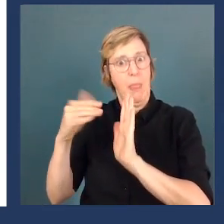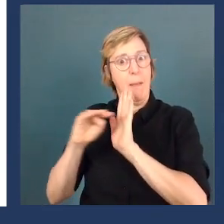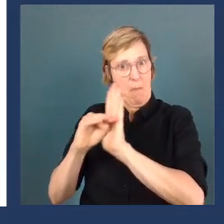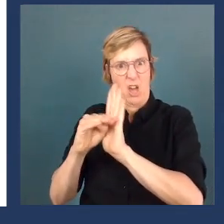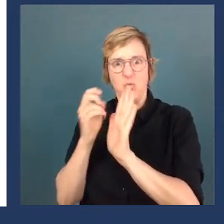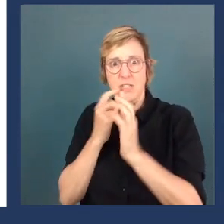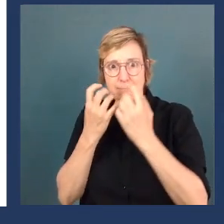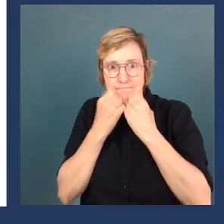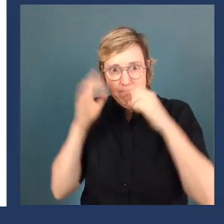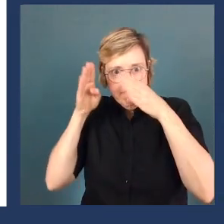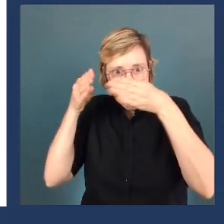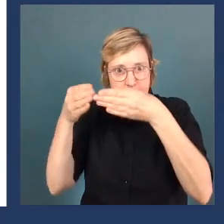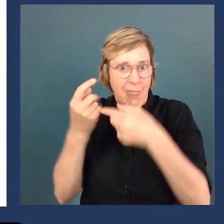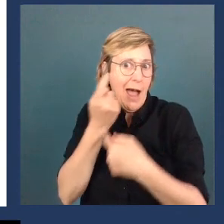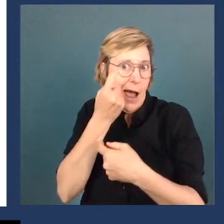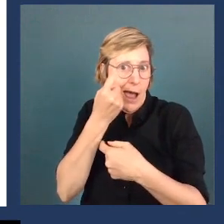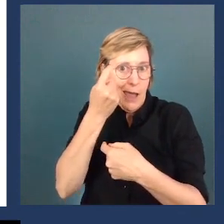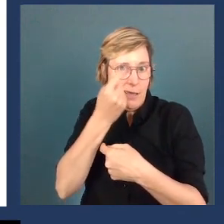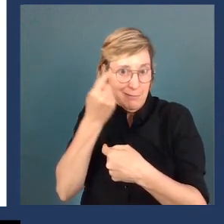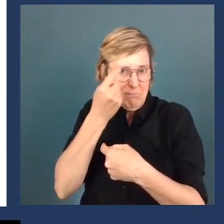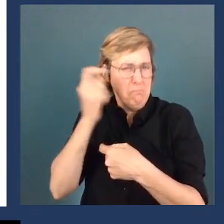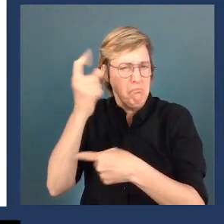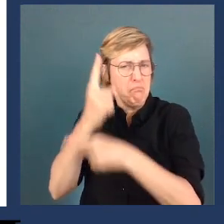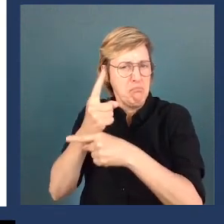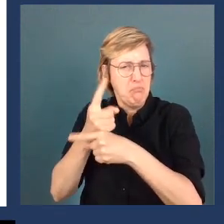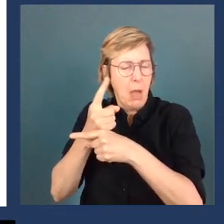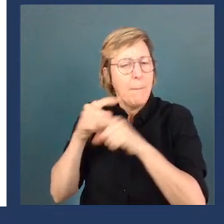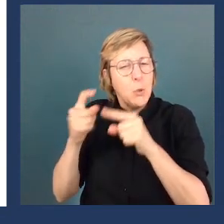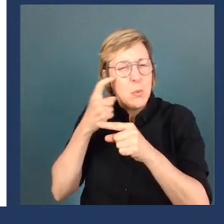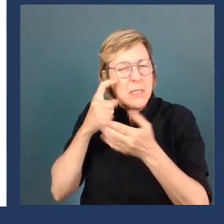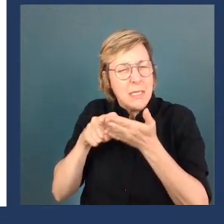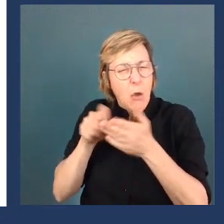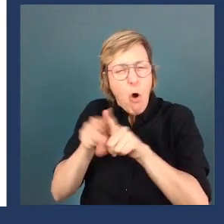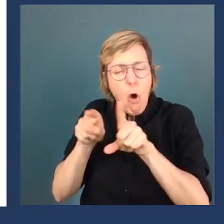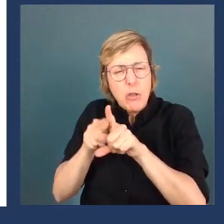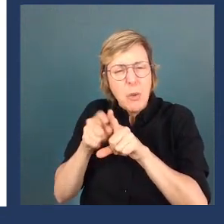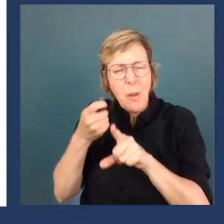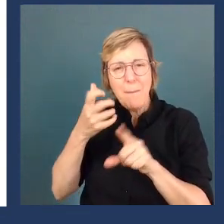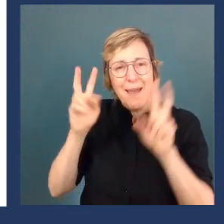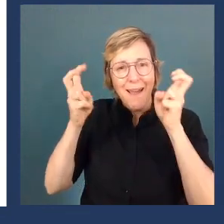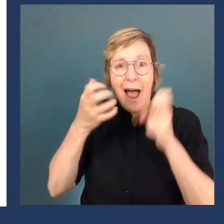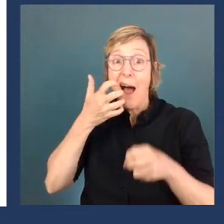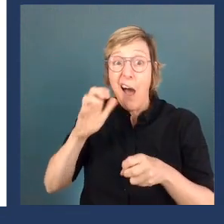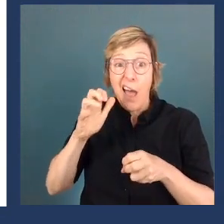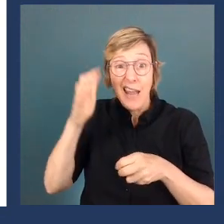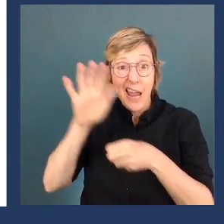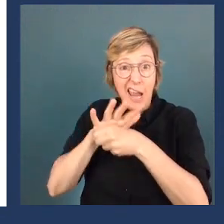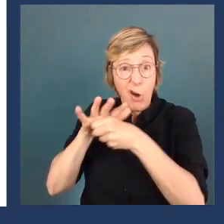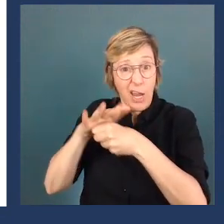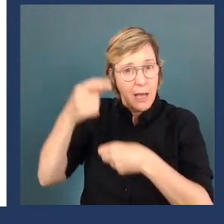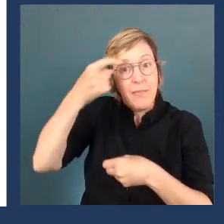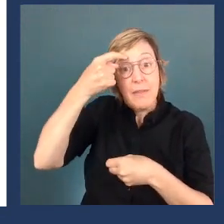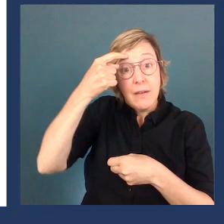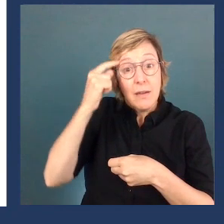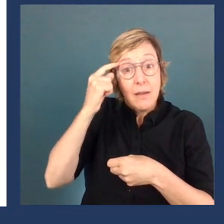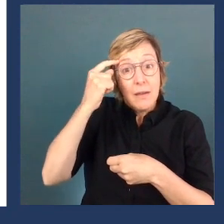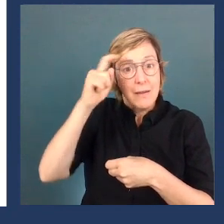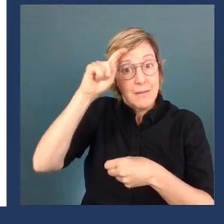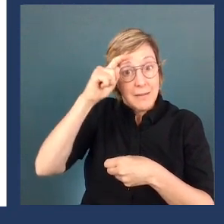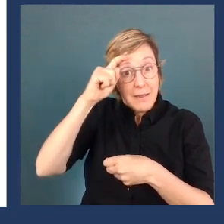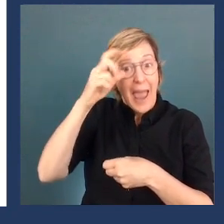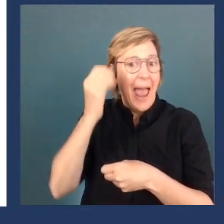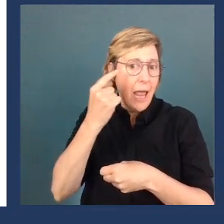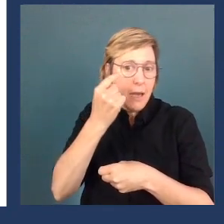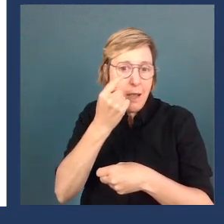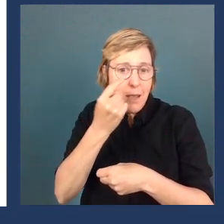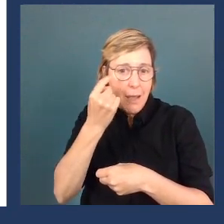itself. That's what you'd expect. But what's interesting is you see that there's a hot spot around the eyebrow as well as on the lower edge of the eyelid. And